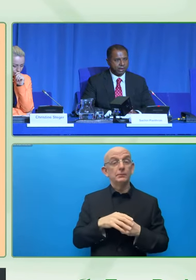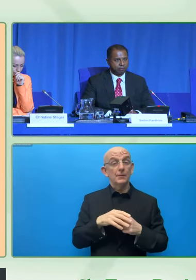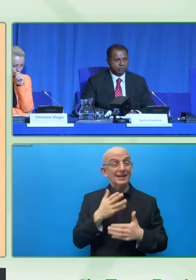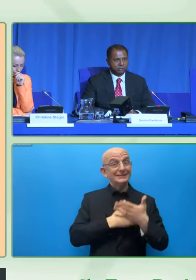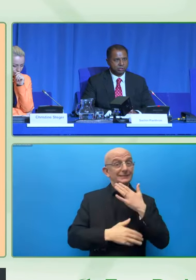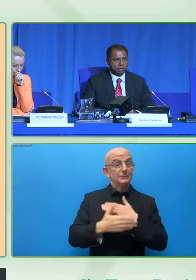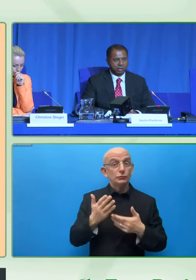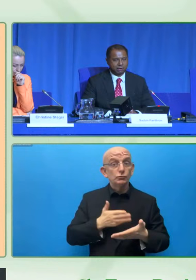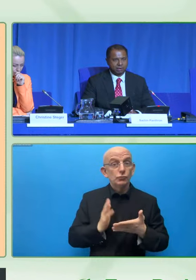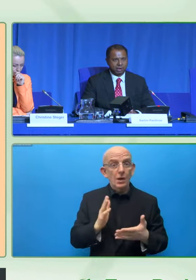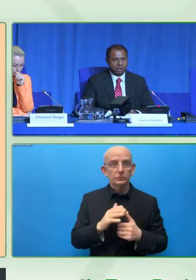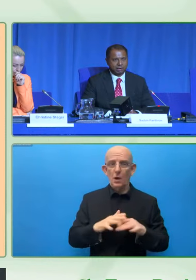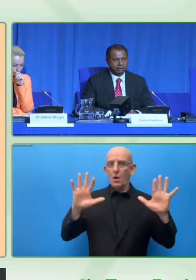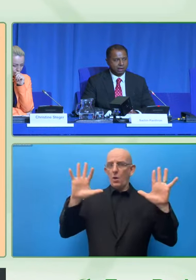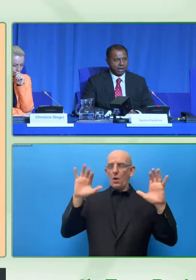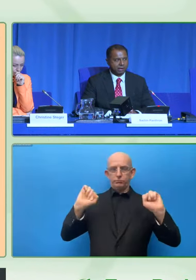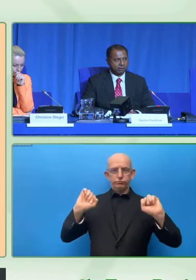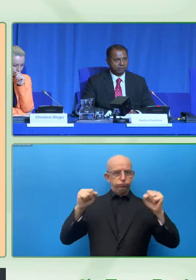of the language,